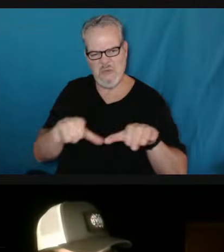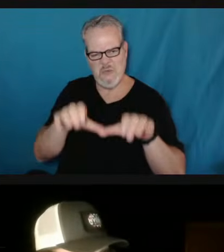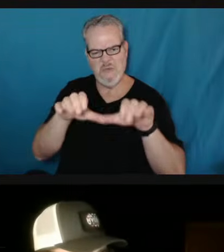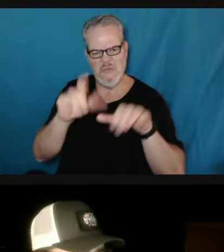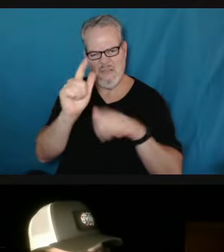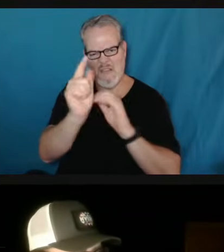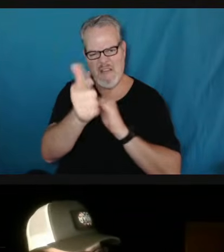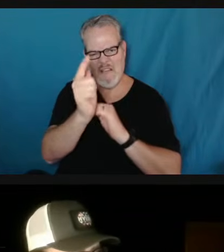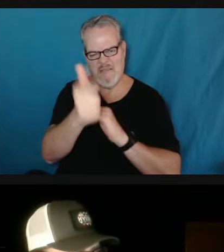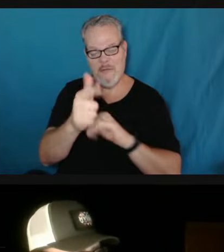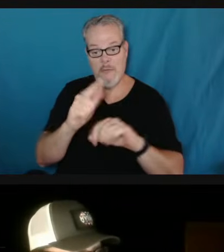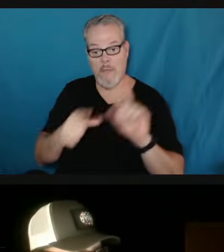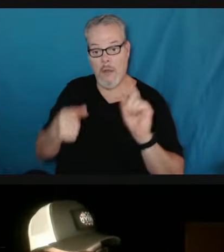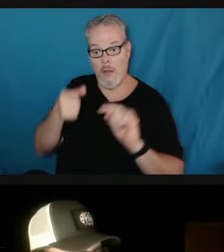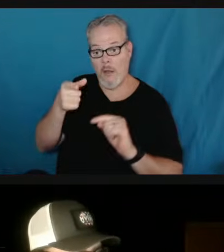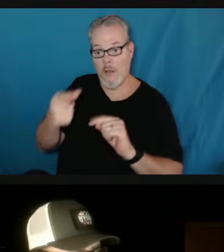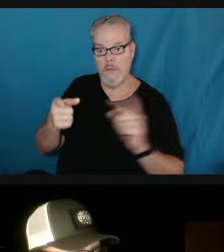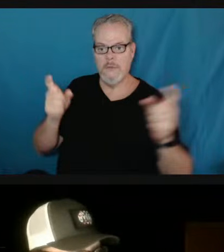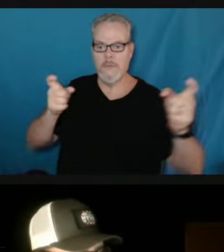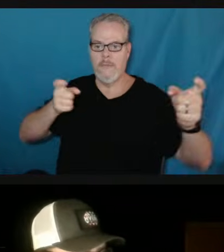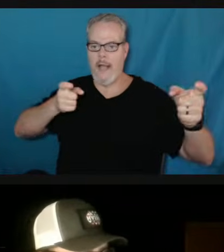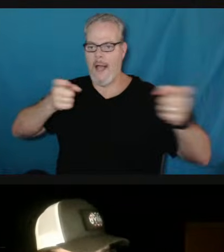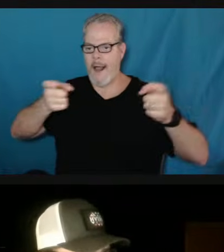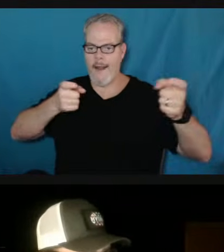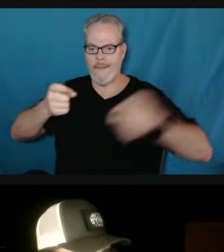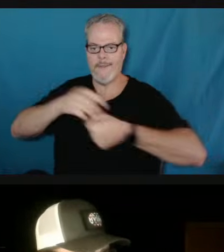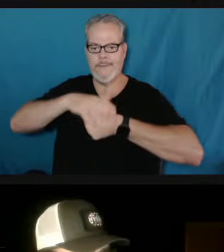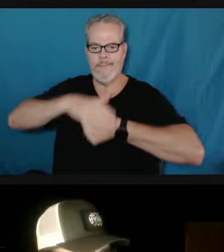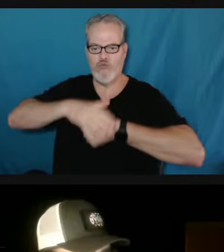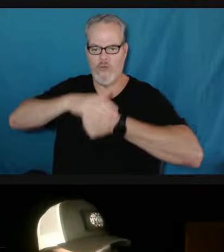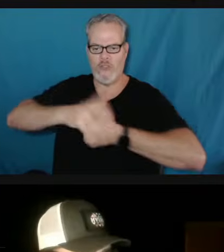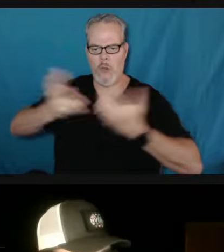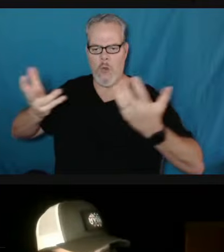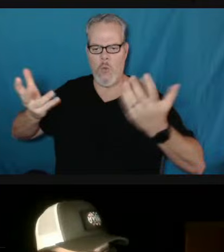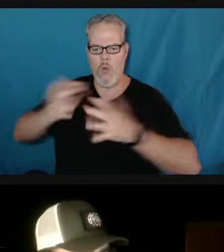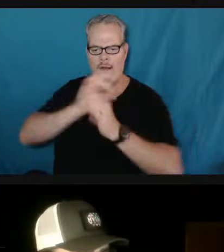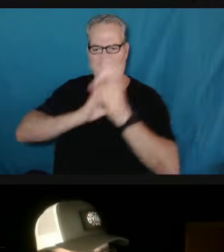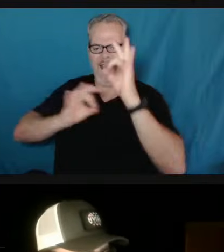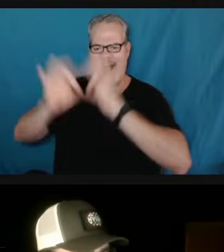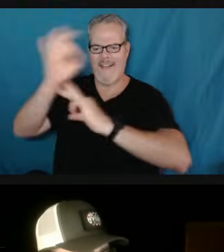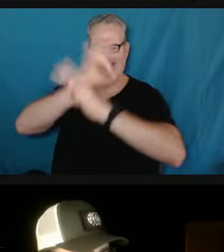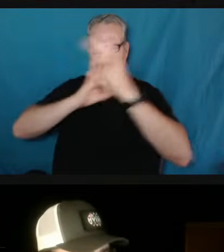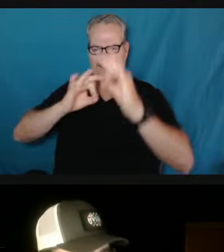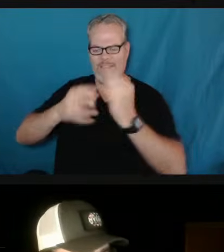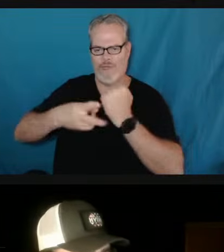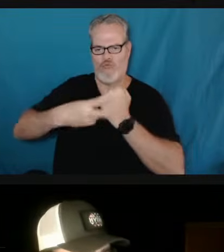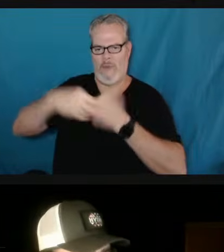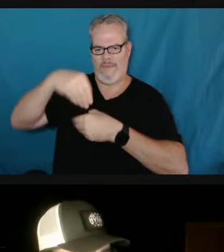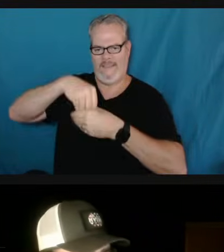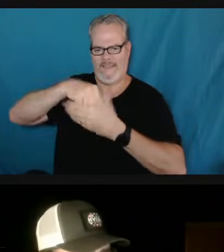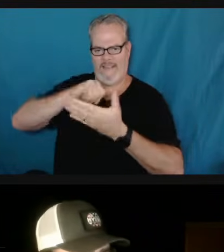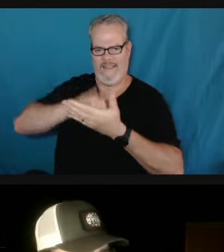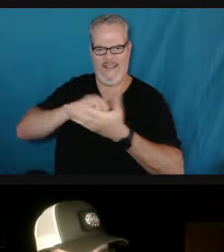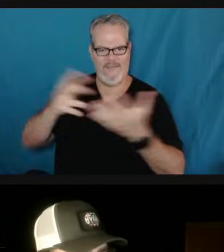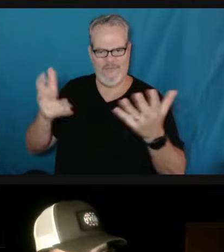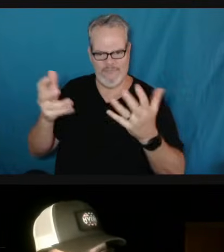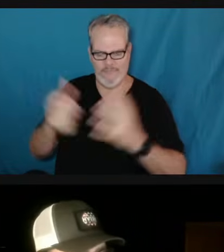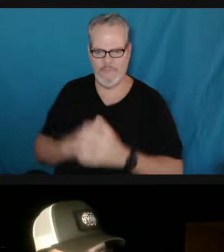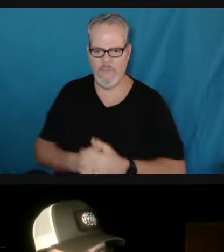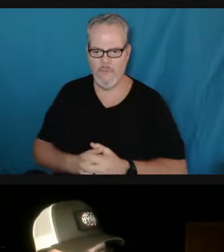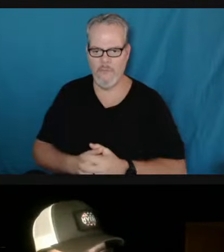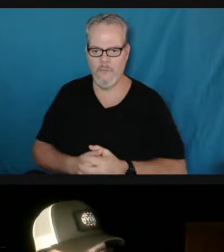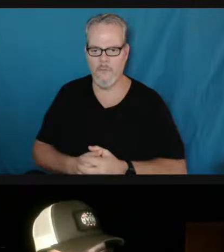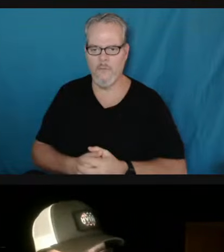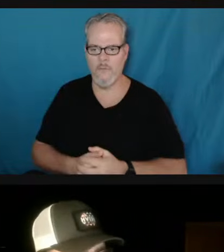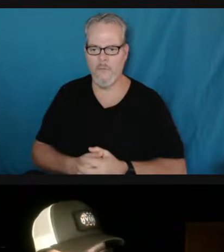here it is, handling the pressure, what gases trapped inside crystals tell us. And we're revisiting the chemistry that's